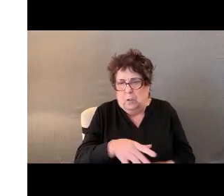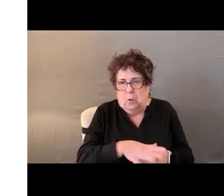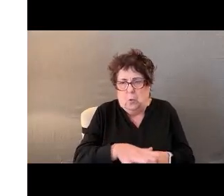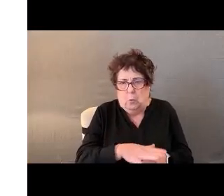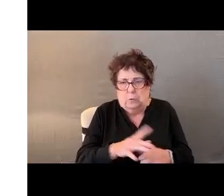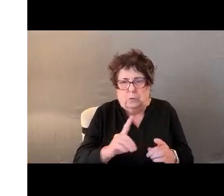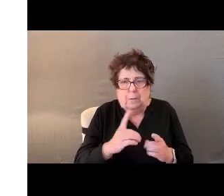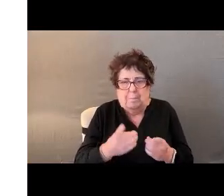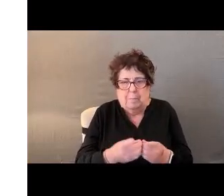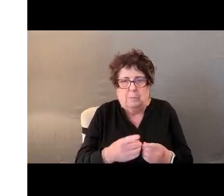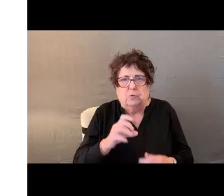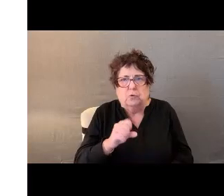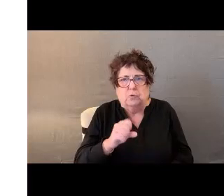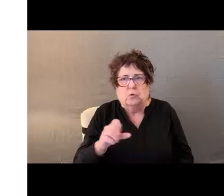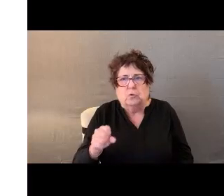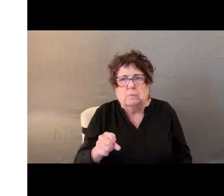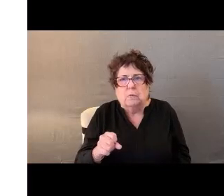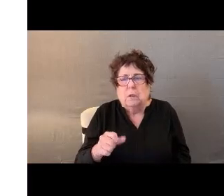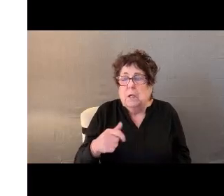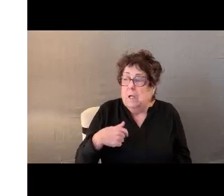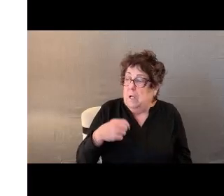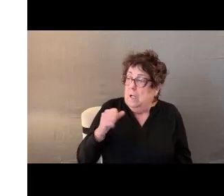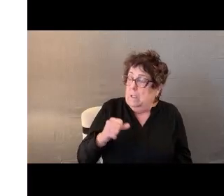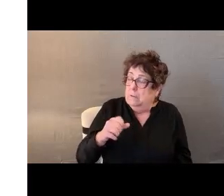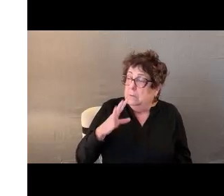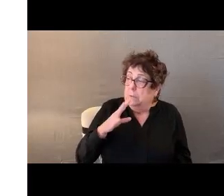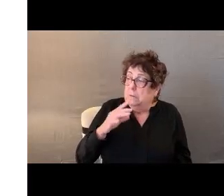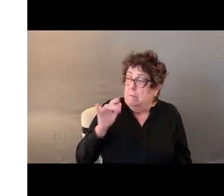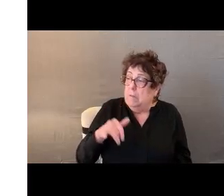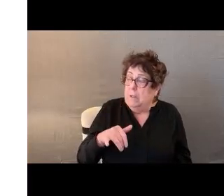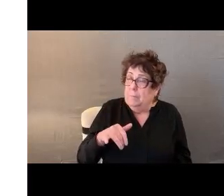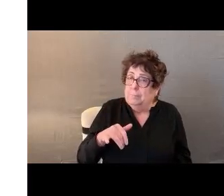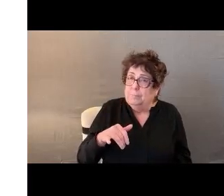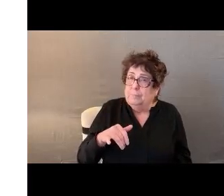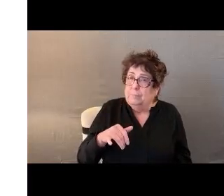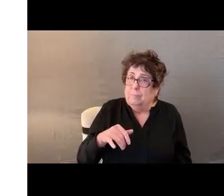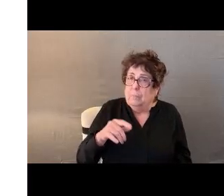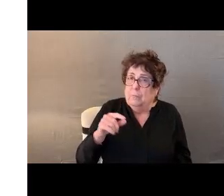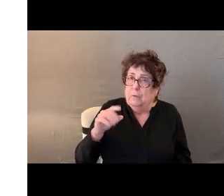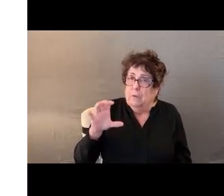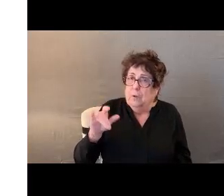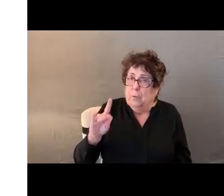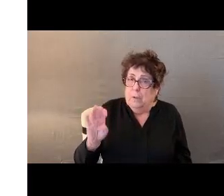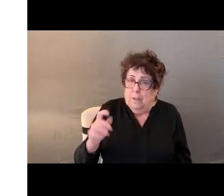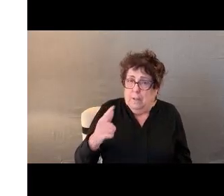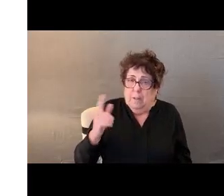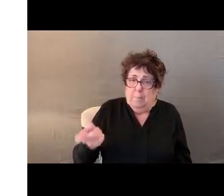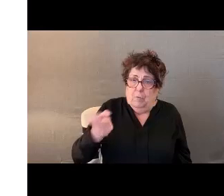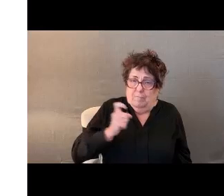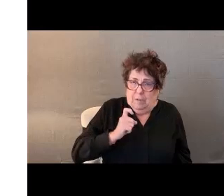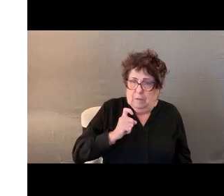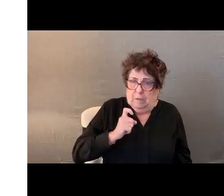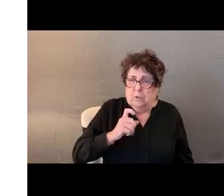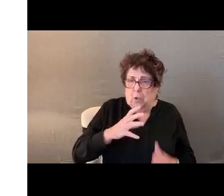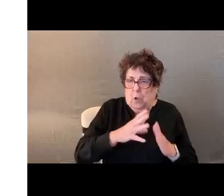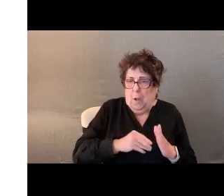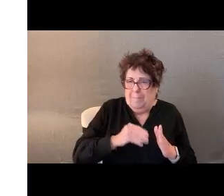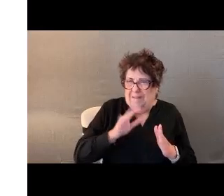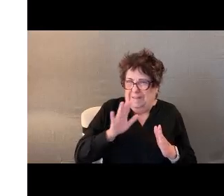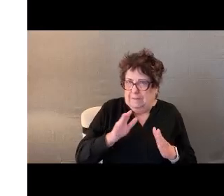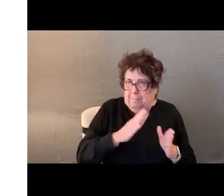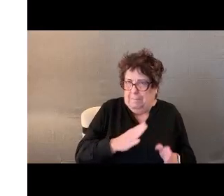can speak to that since Craig provided us with a copy of their plan, and yeah, there were